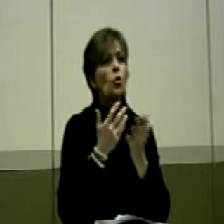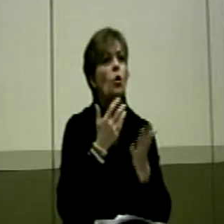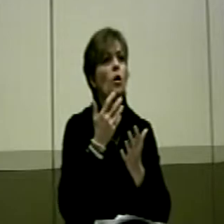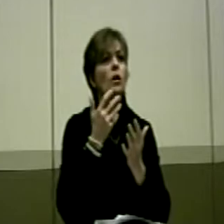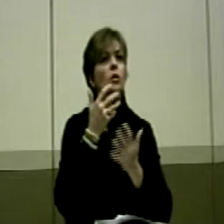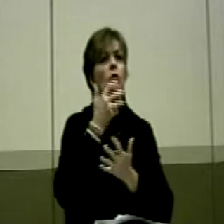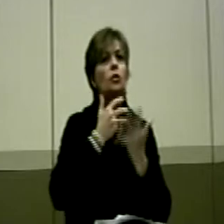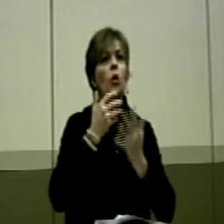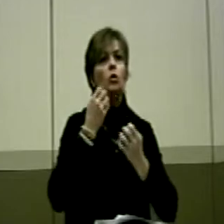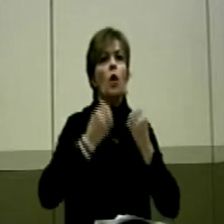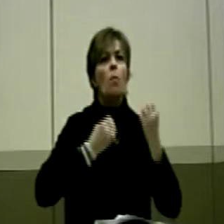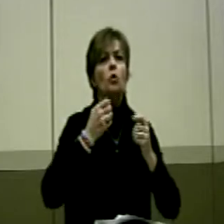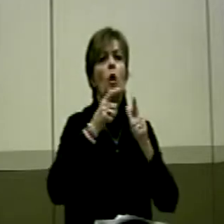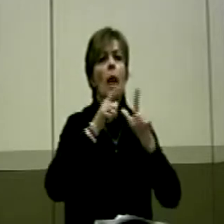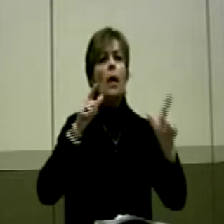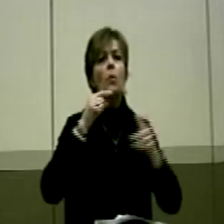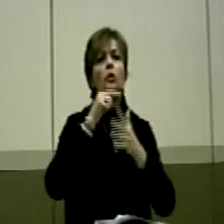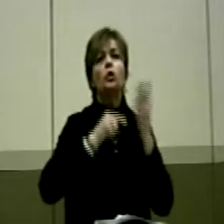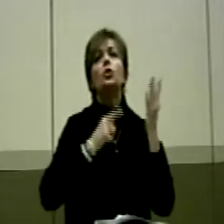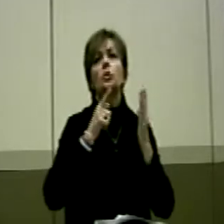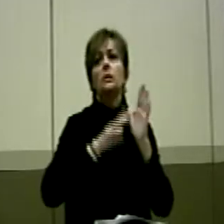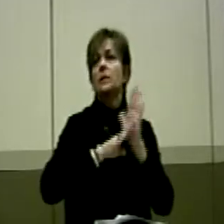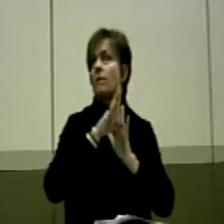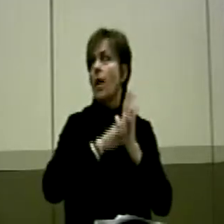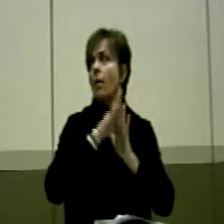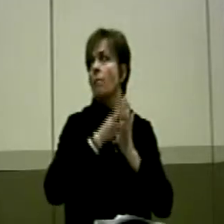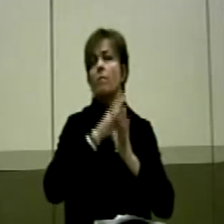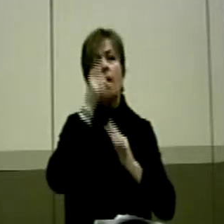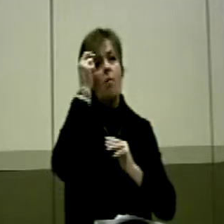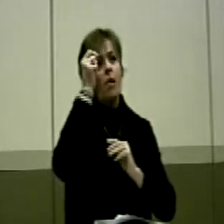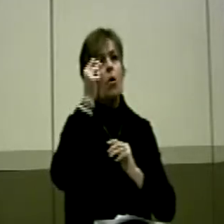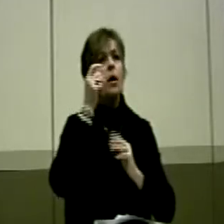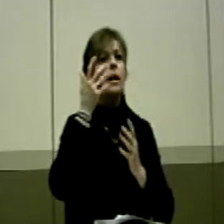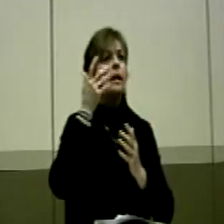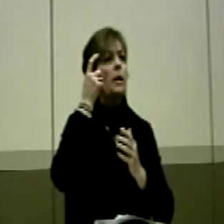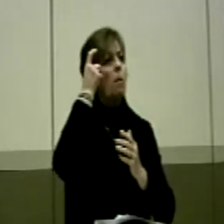develop theory of mind, right? And we'll get into executive functioning. Yeah.